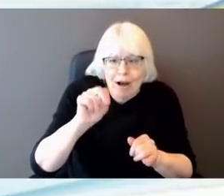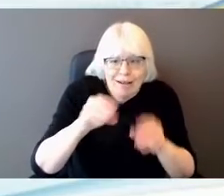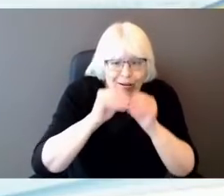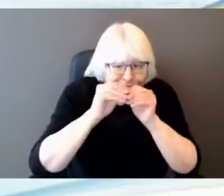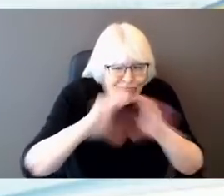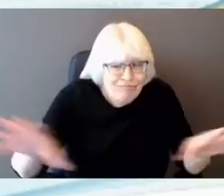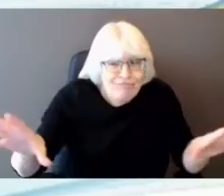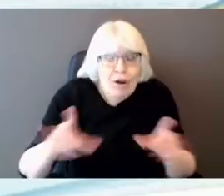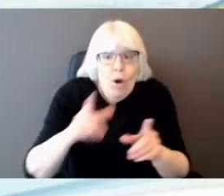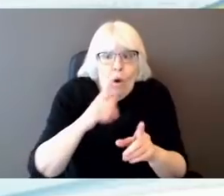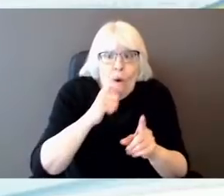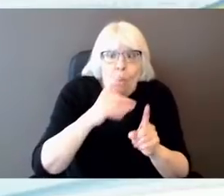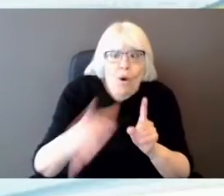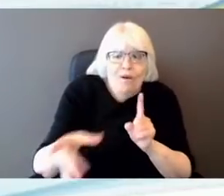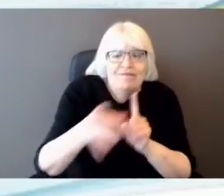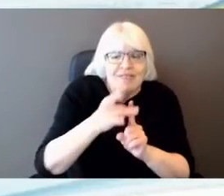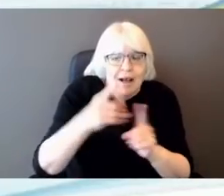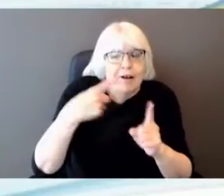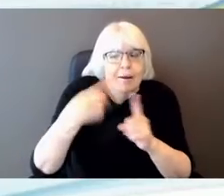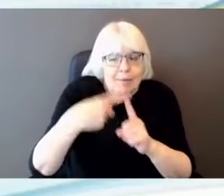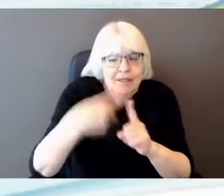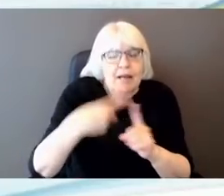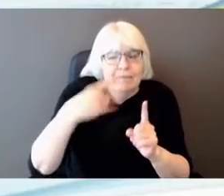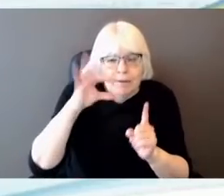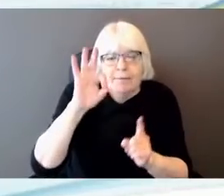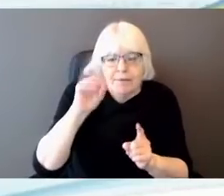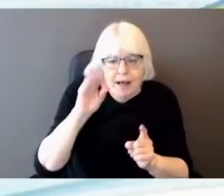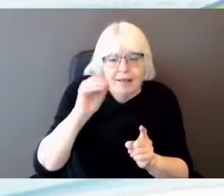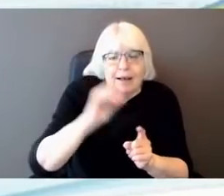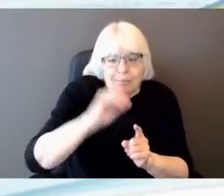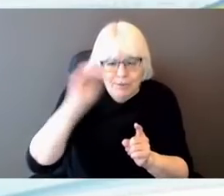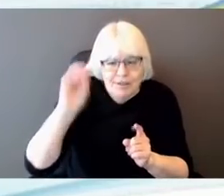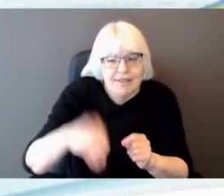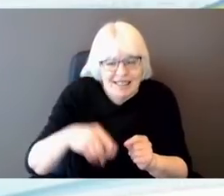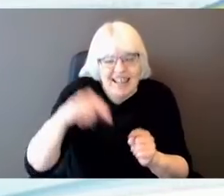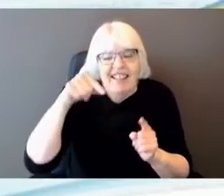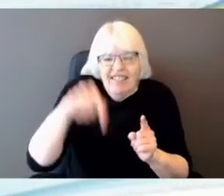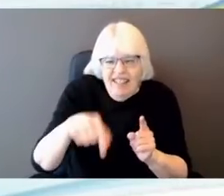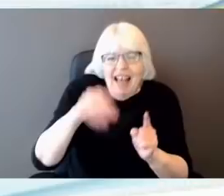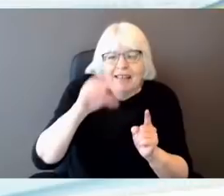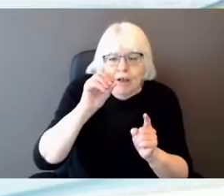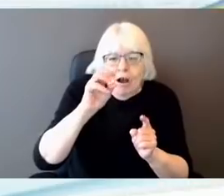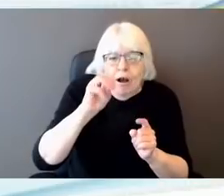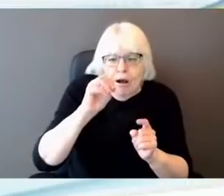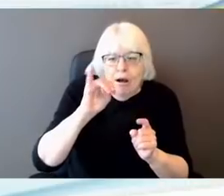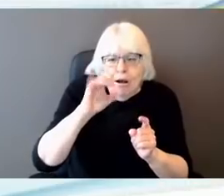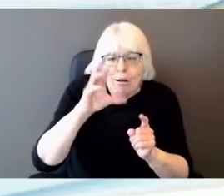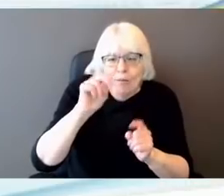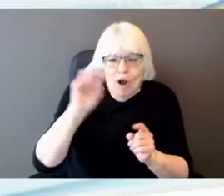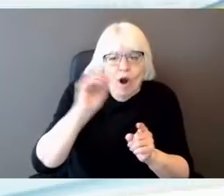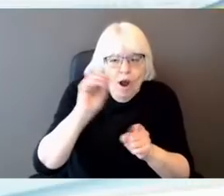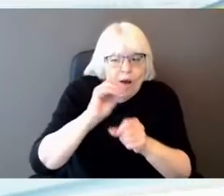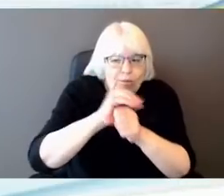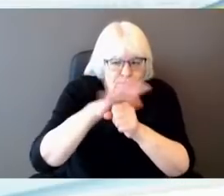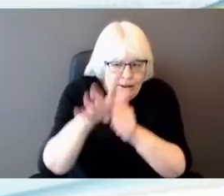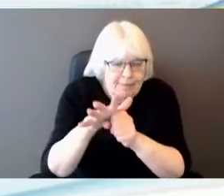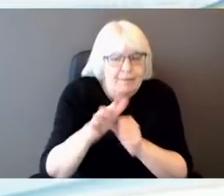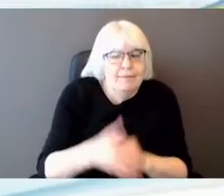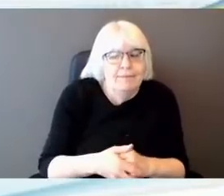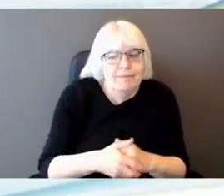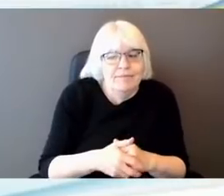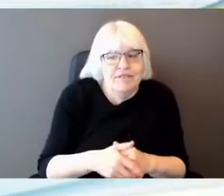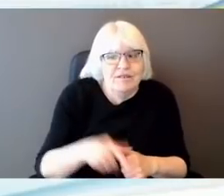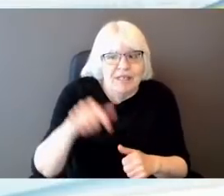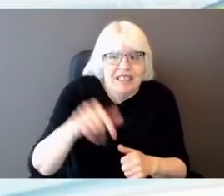reported. So percent positivity peaked at around 21% in mid to late January. And